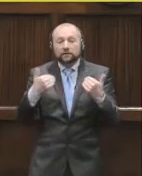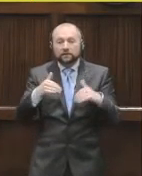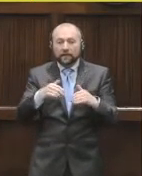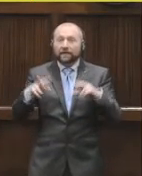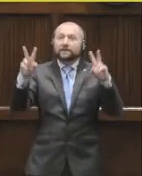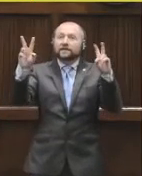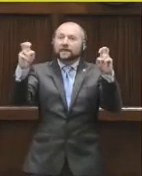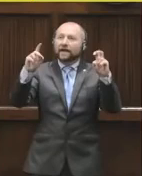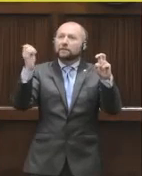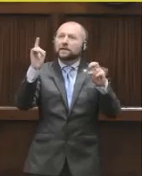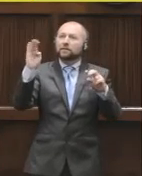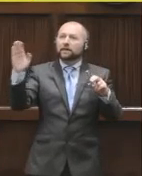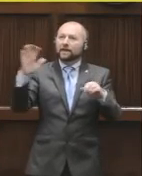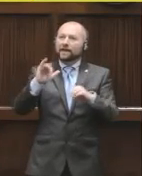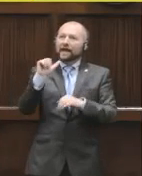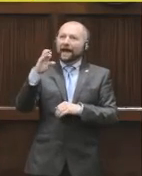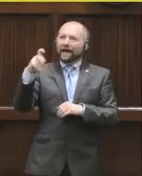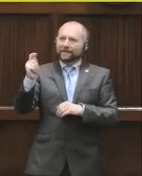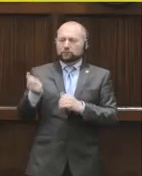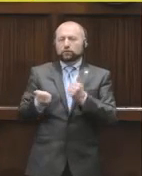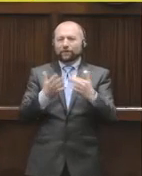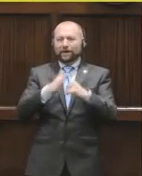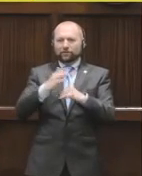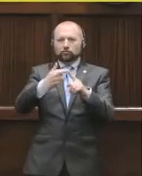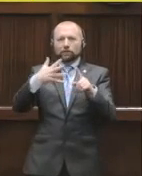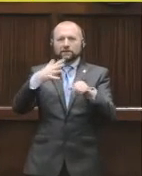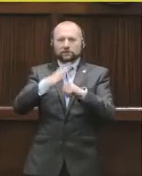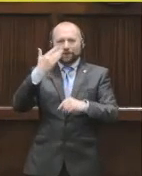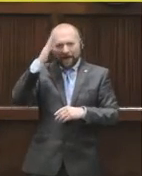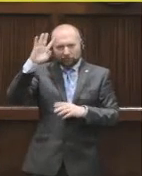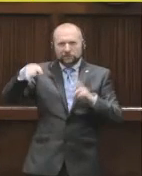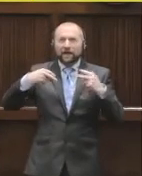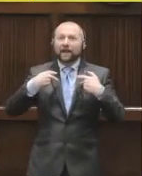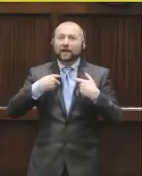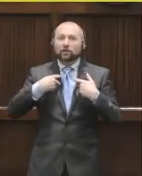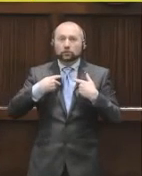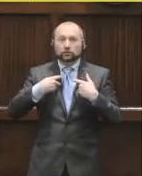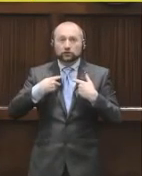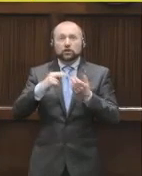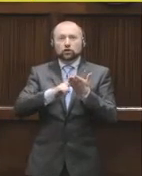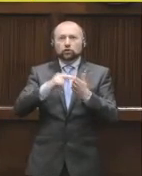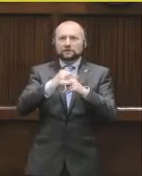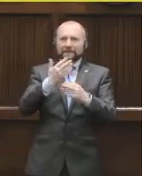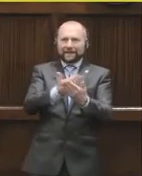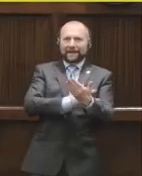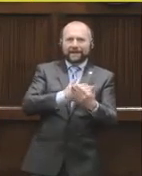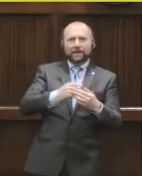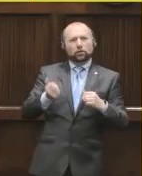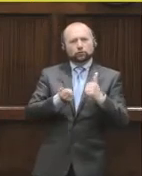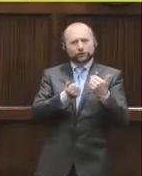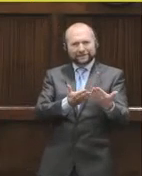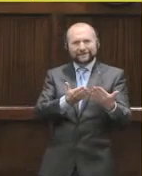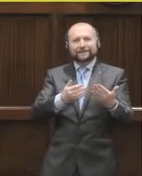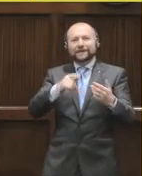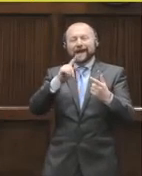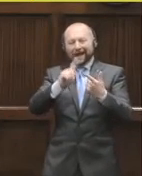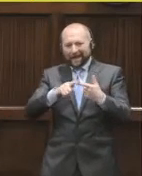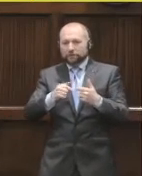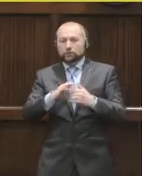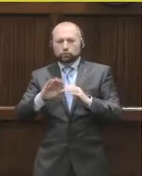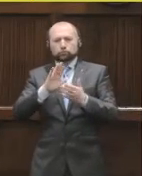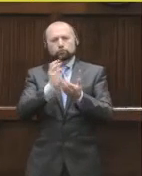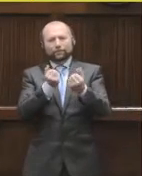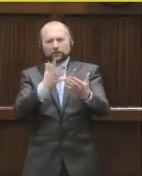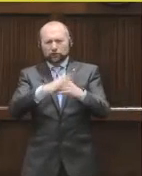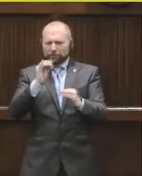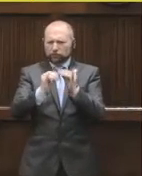to the bill, an act to provide for the recognition of Irish Sign Language, its use in legal proceedings and the provision of interpretation into Irish Sign Language by